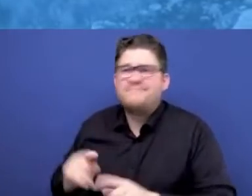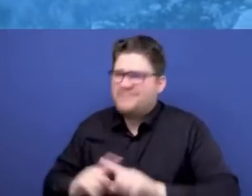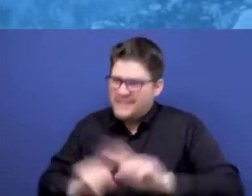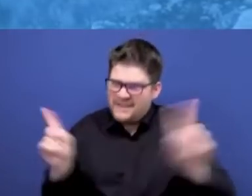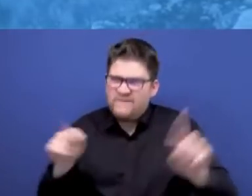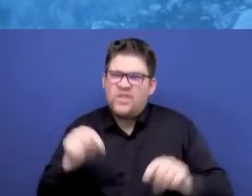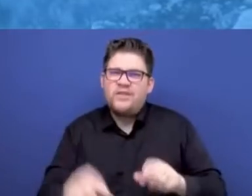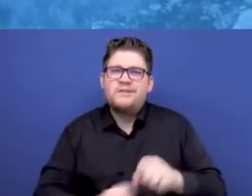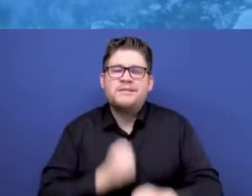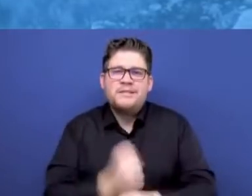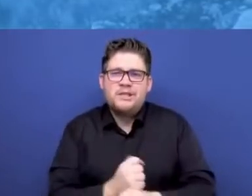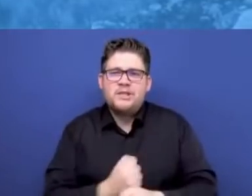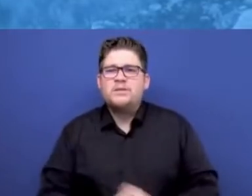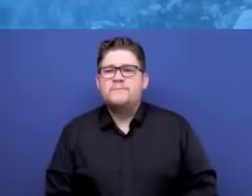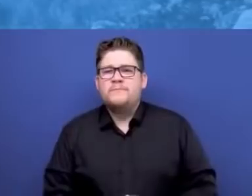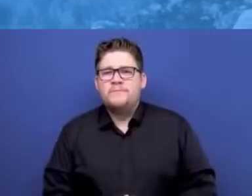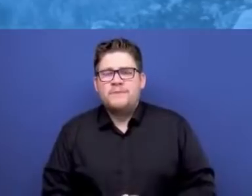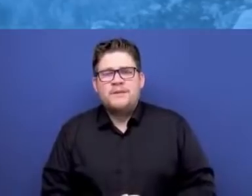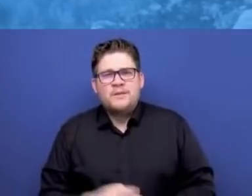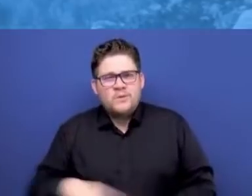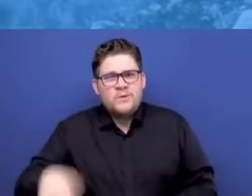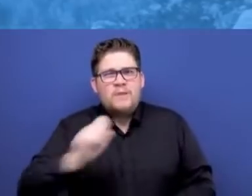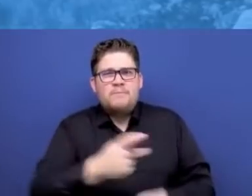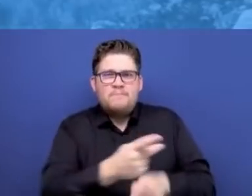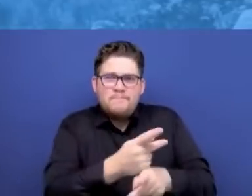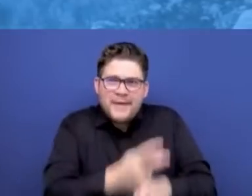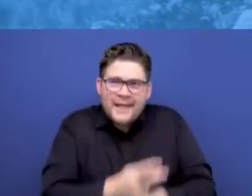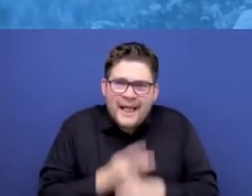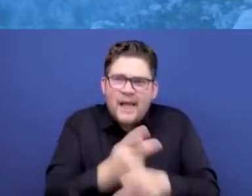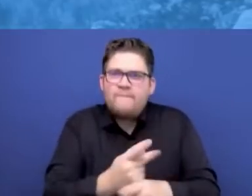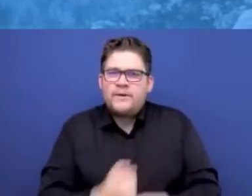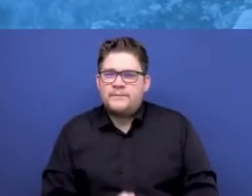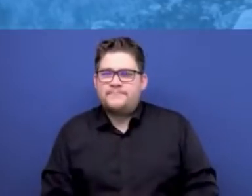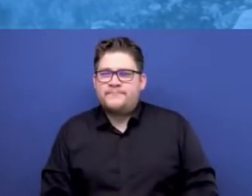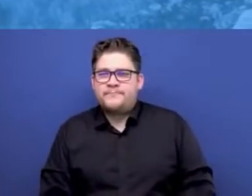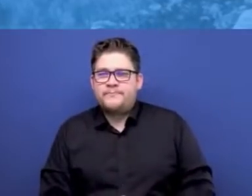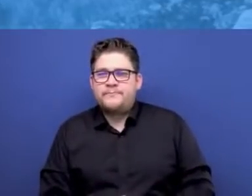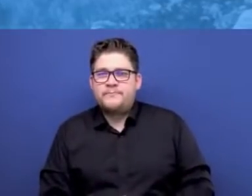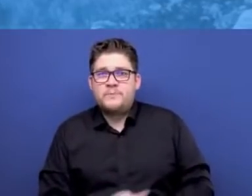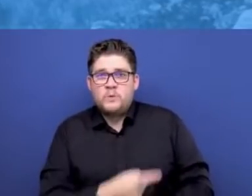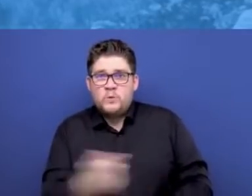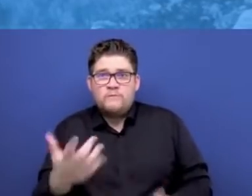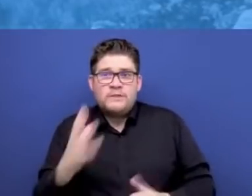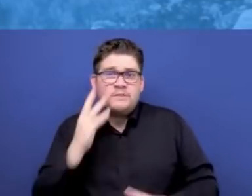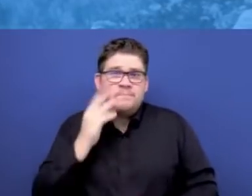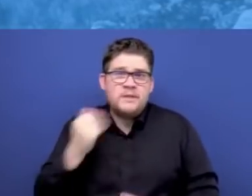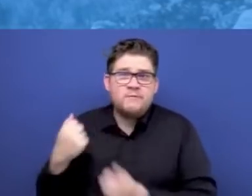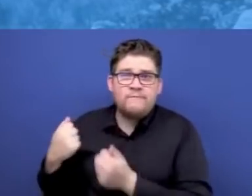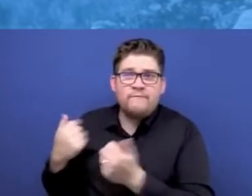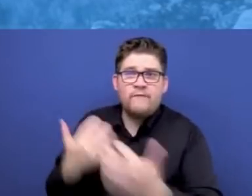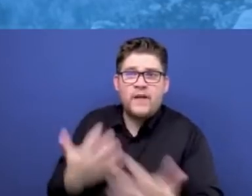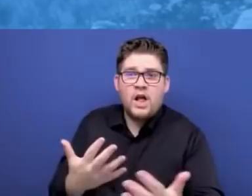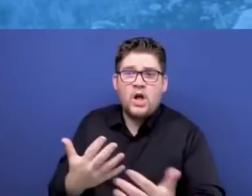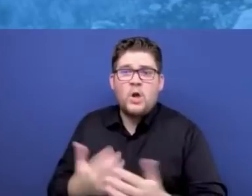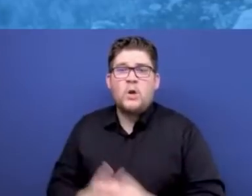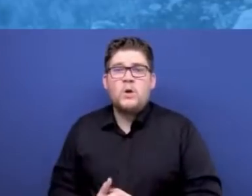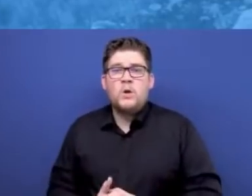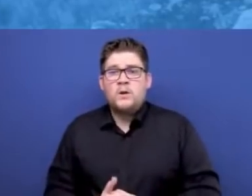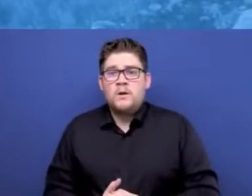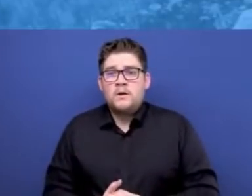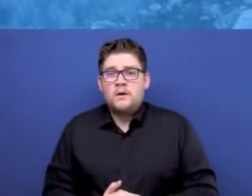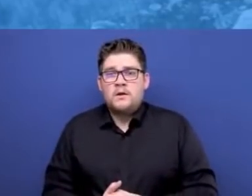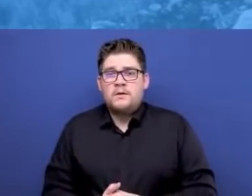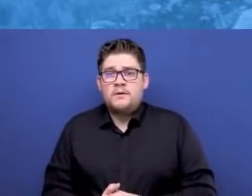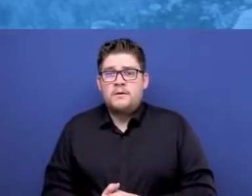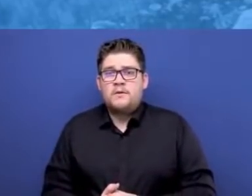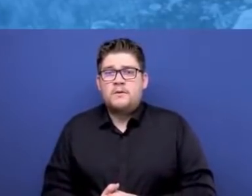to say, like, you may have seen fire before, but the behavior and the traits that we're experiencing over the last